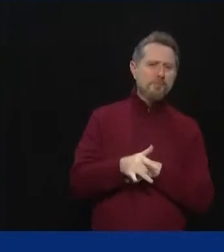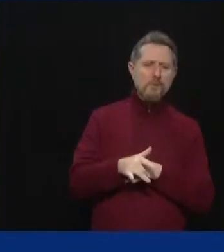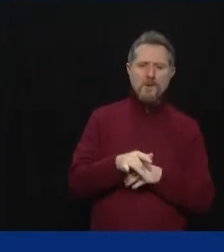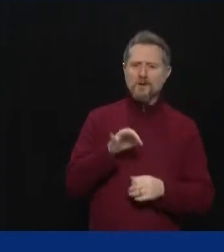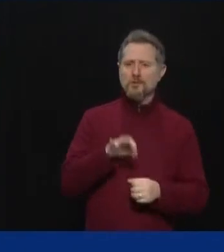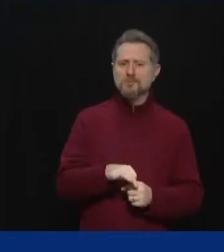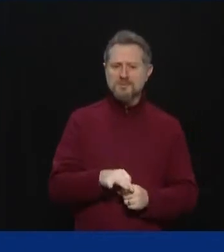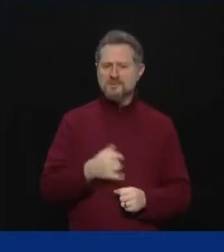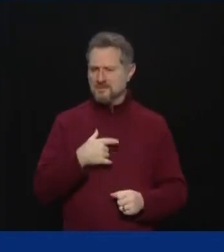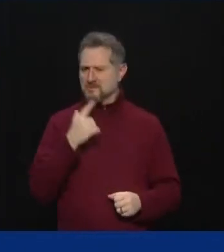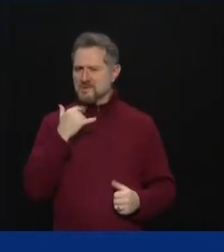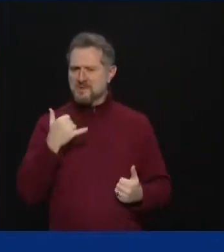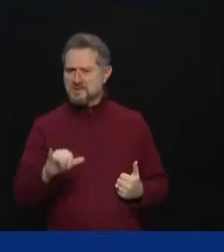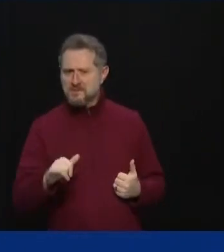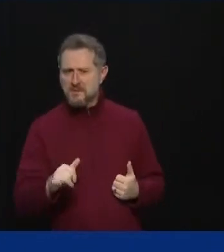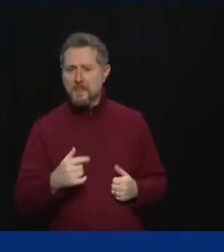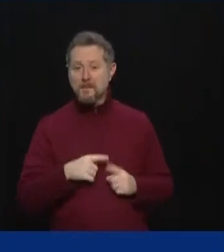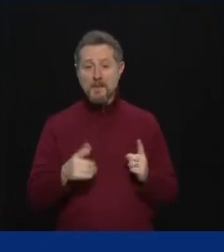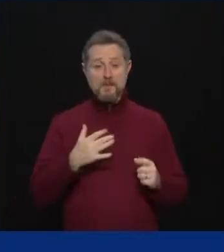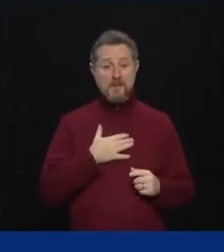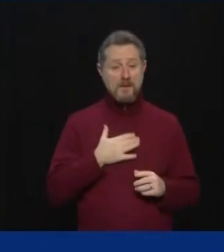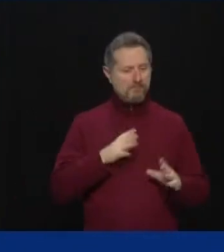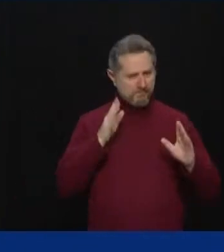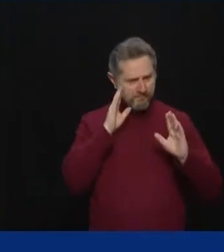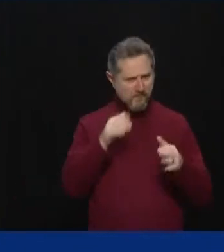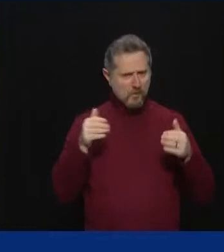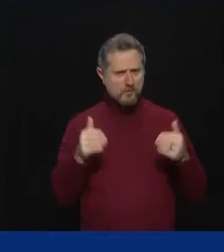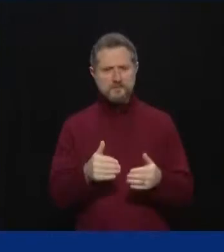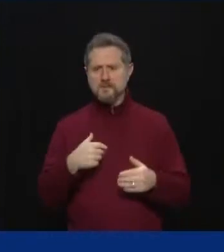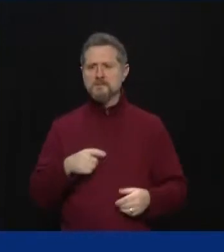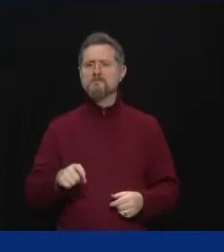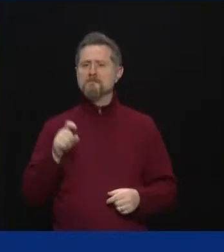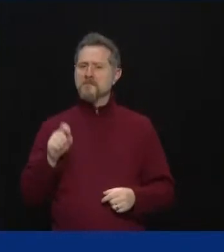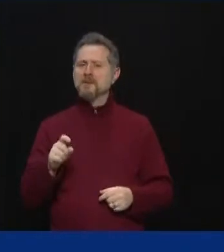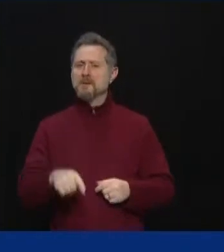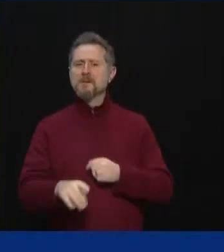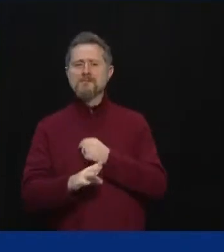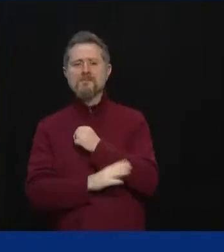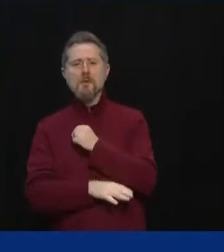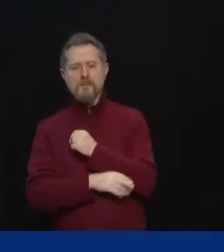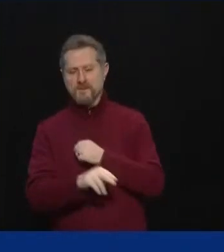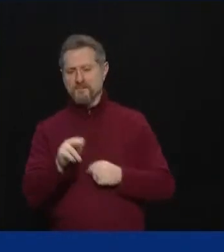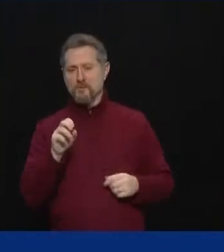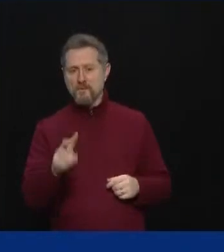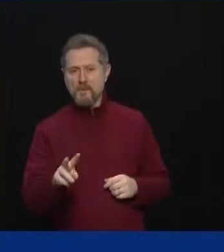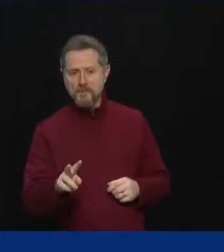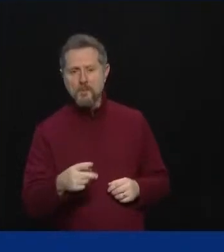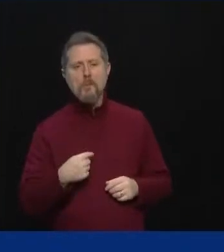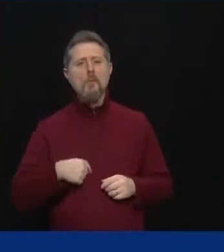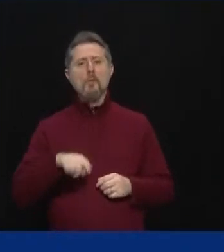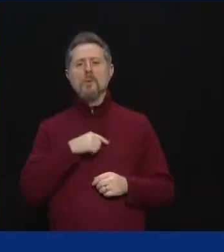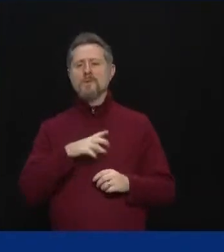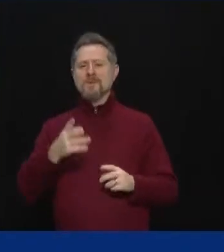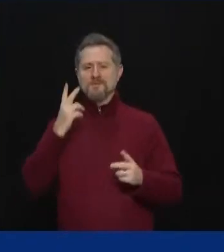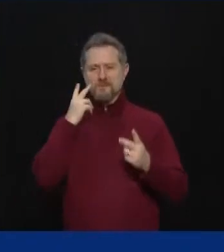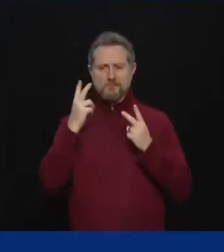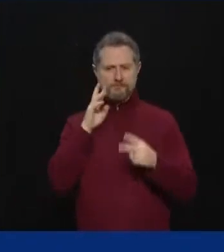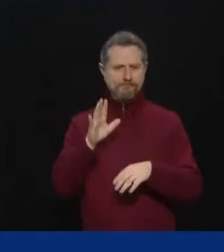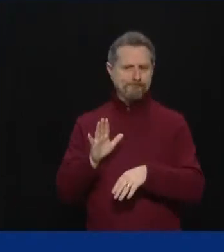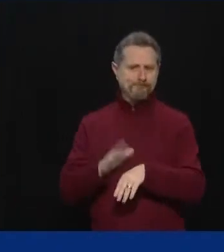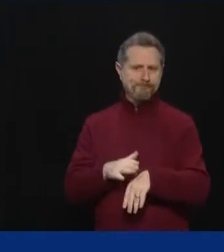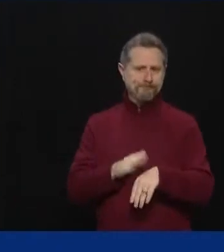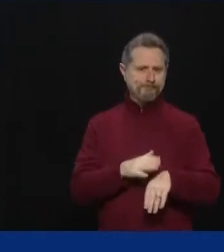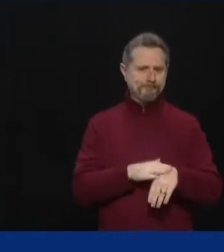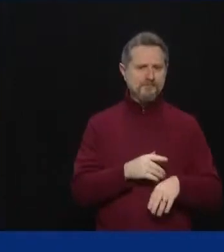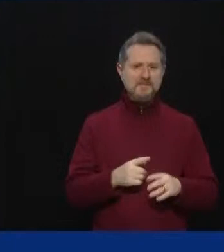my focus has to be on the November election, because we saw the warning signs just recently on